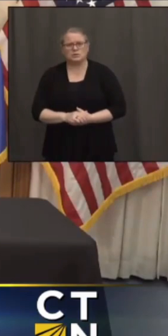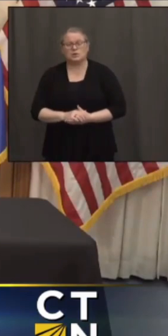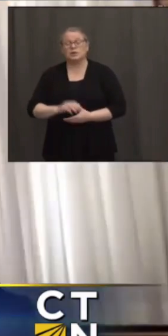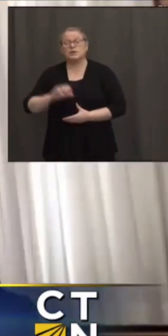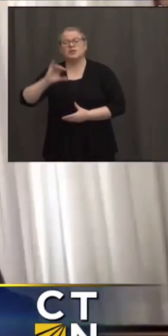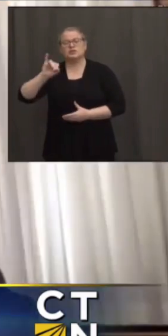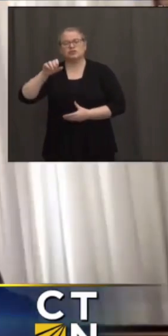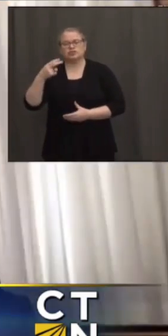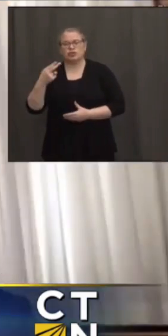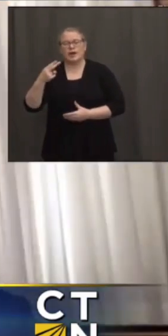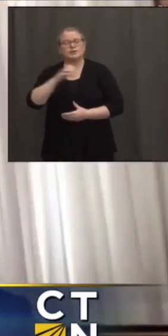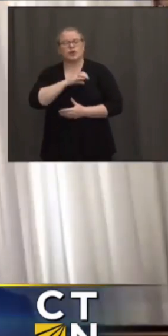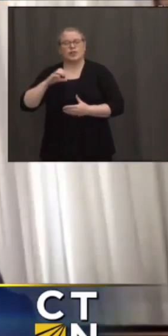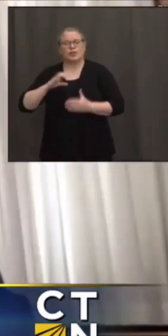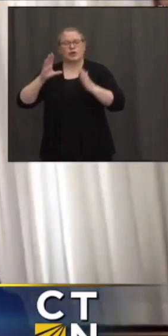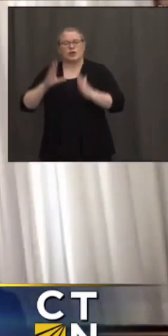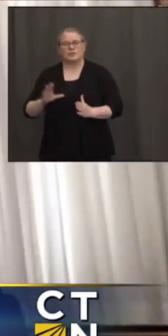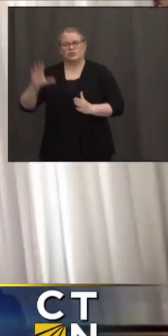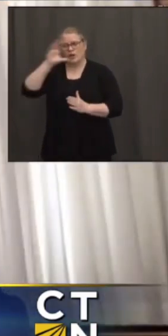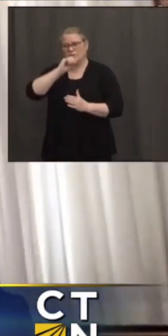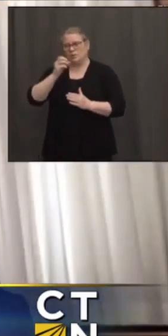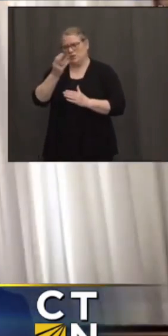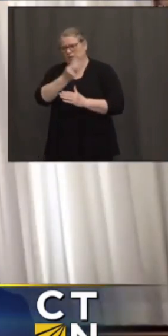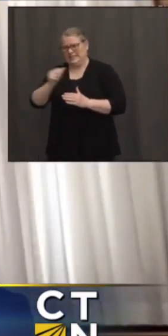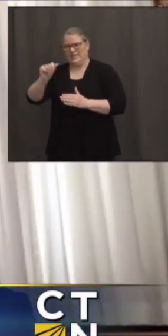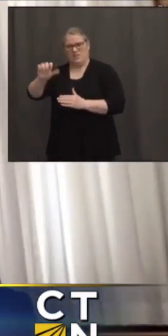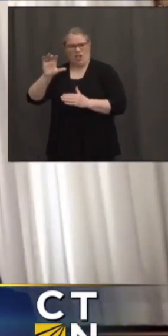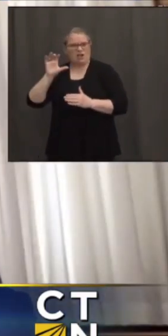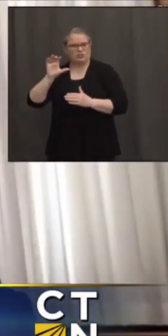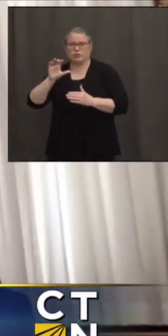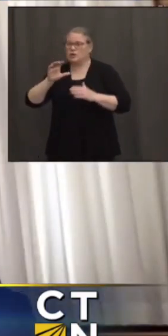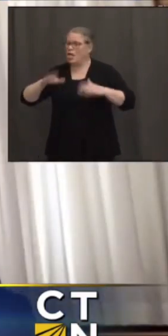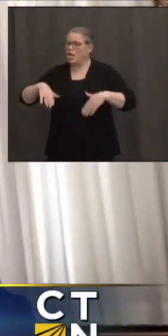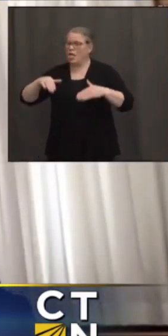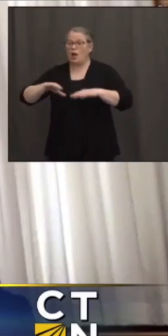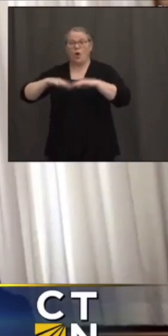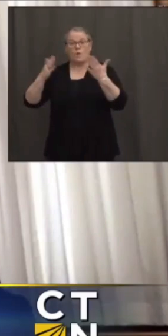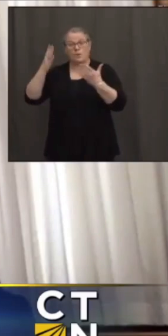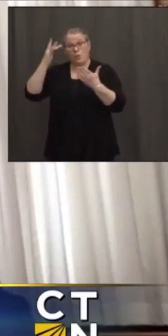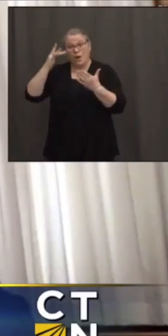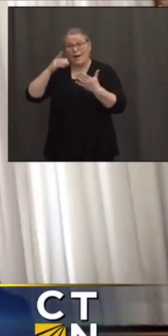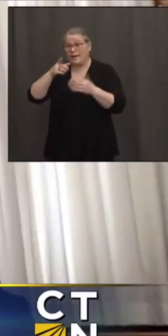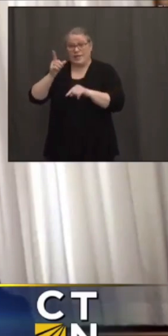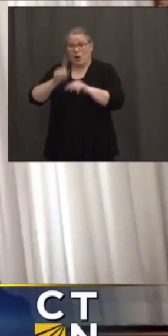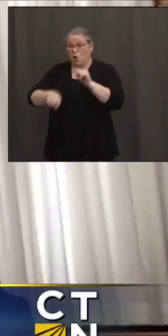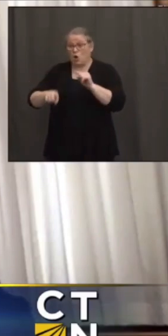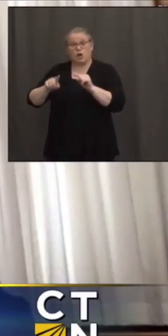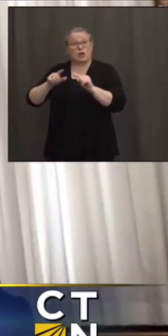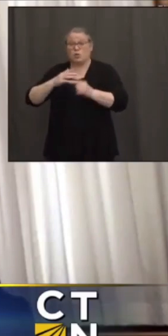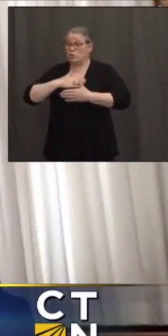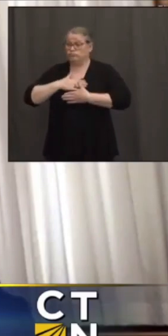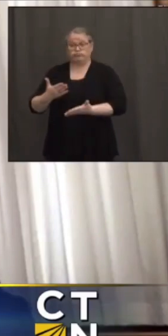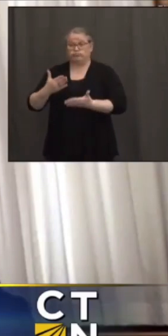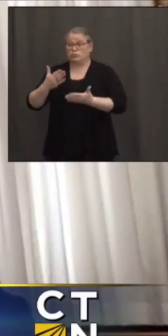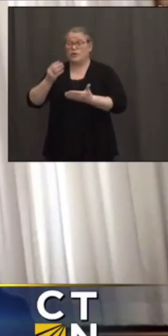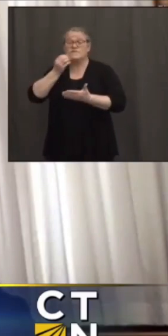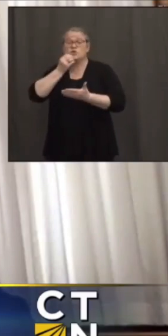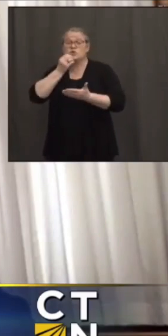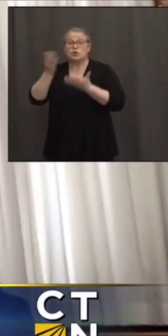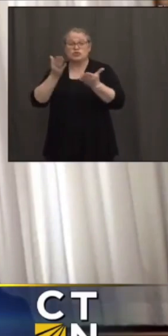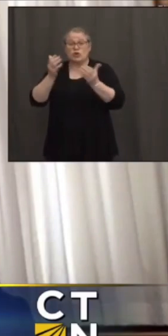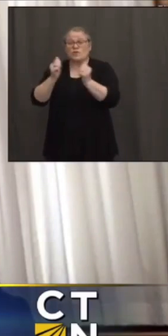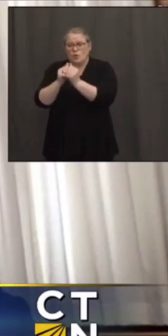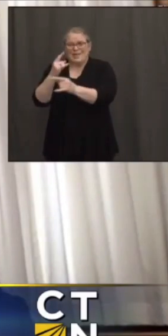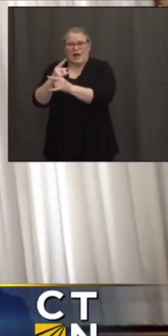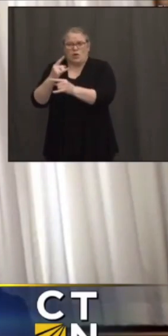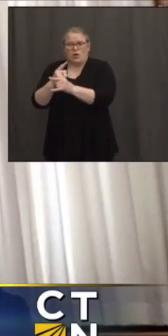there were several hundred that had not opened at all because they were not able to or willing to serve food with alcohol. And just to be very clear, though,